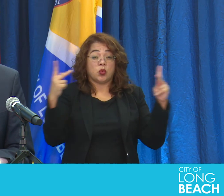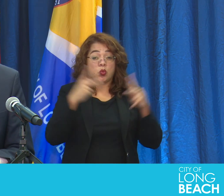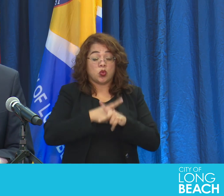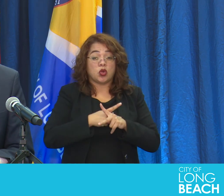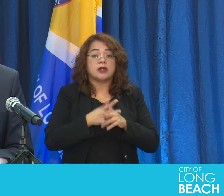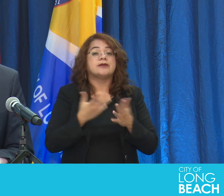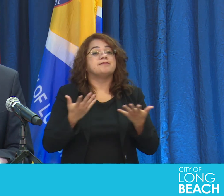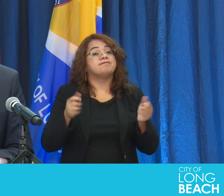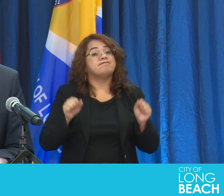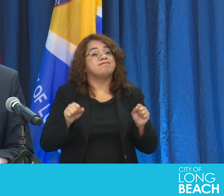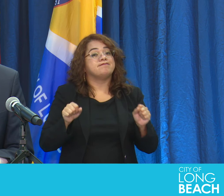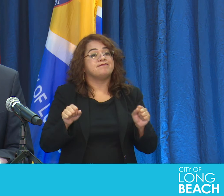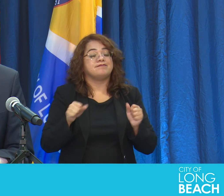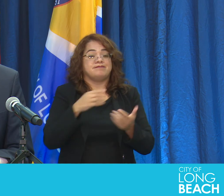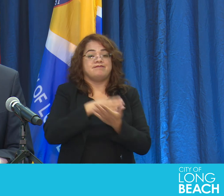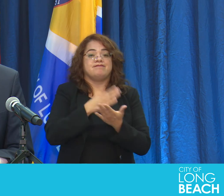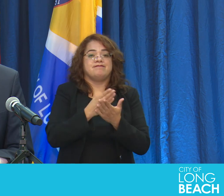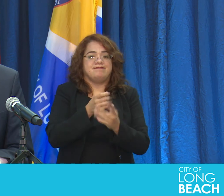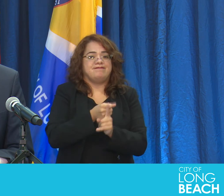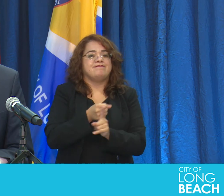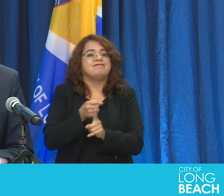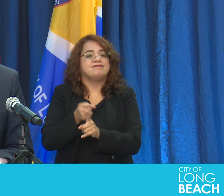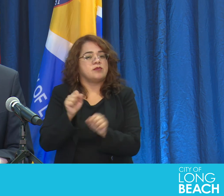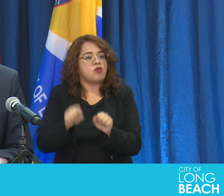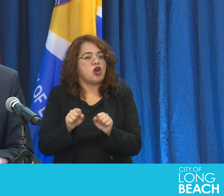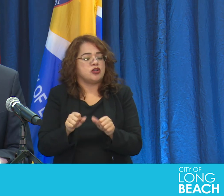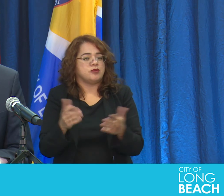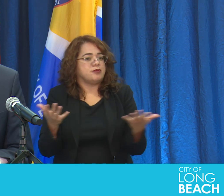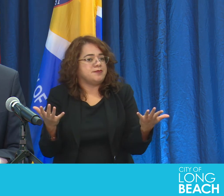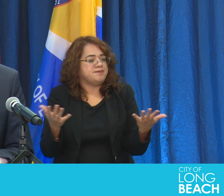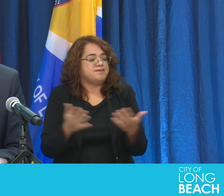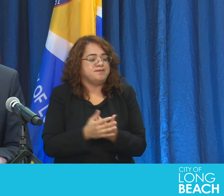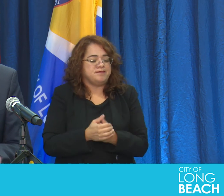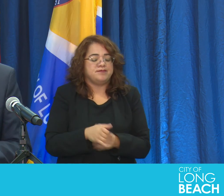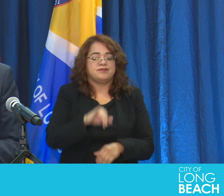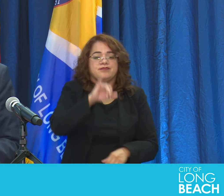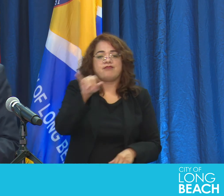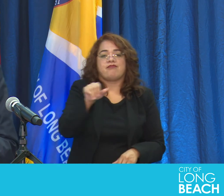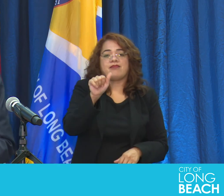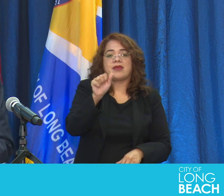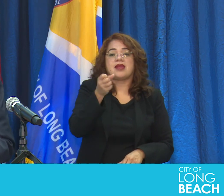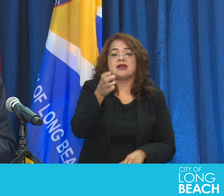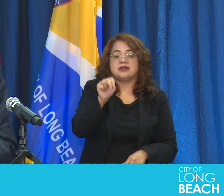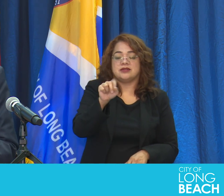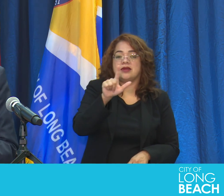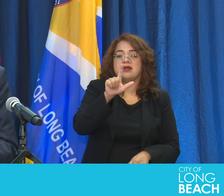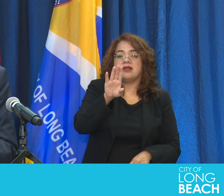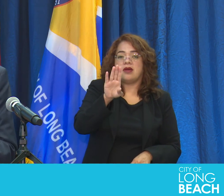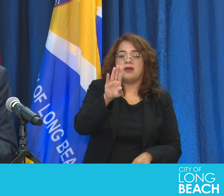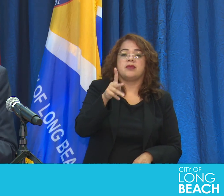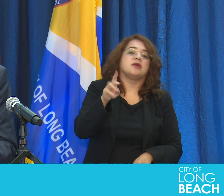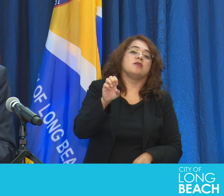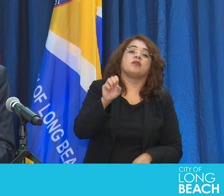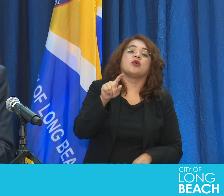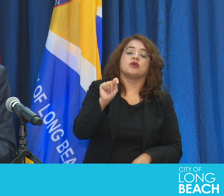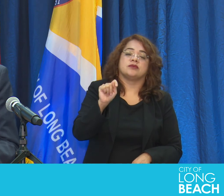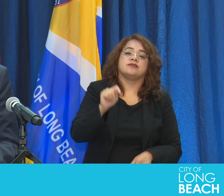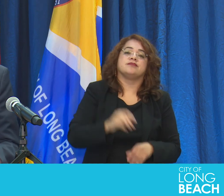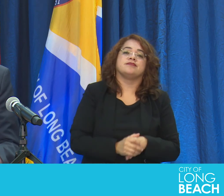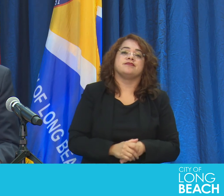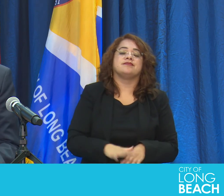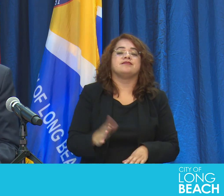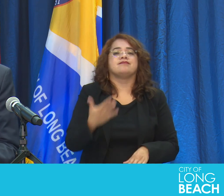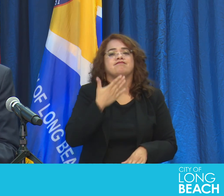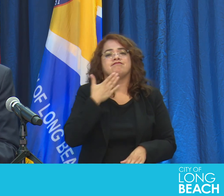All right, thank you, Mr. Modica. Next questions come from Jason at the Long Beach Post. Jason, go ahead and ask 2 questions. Hey,